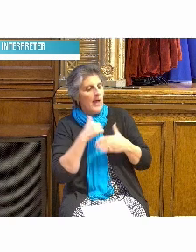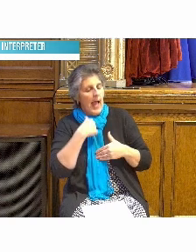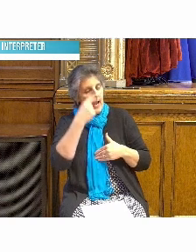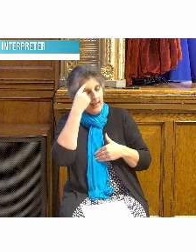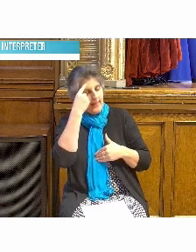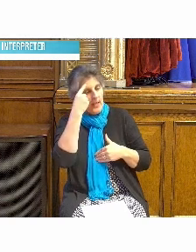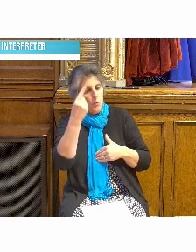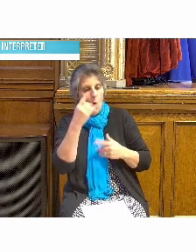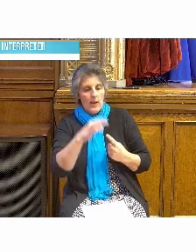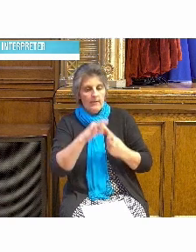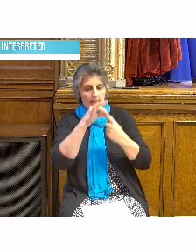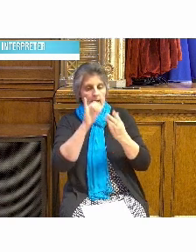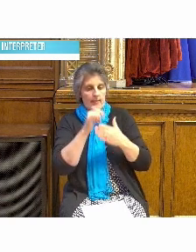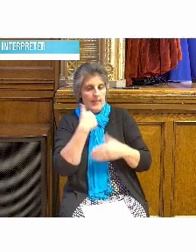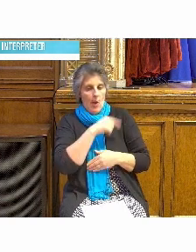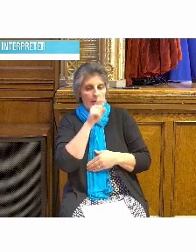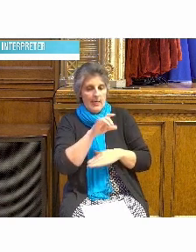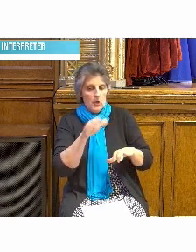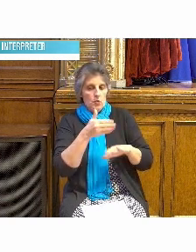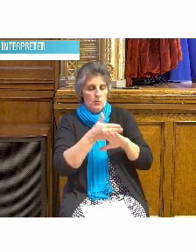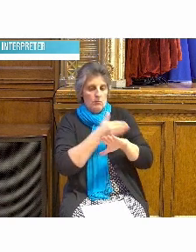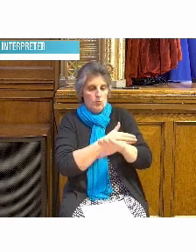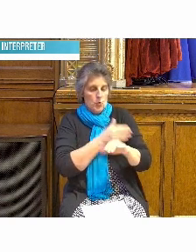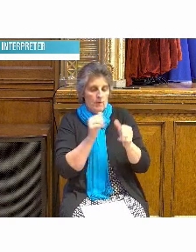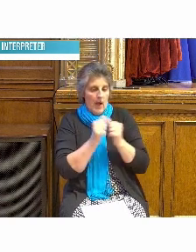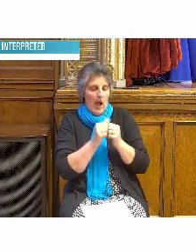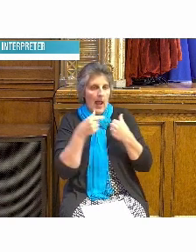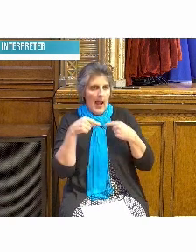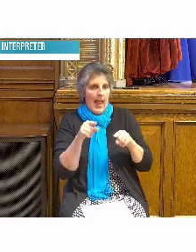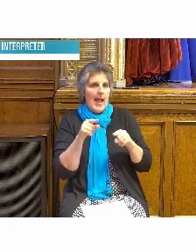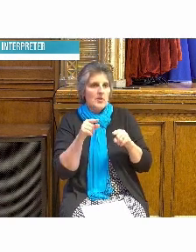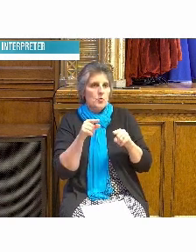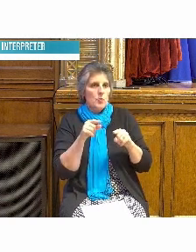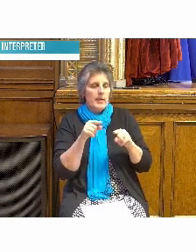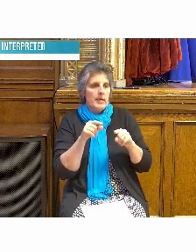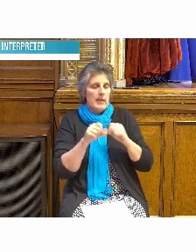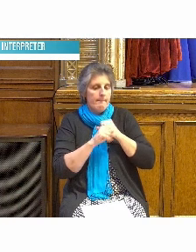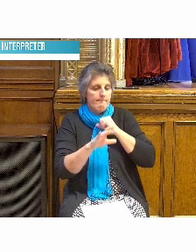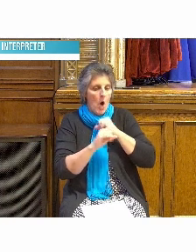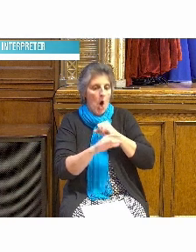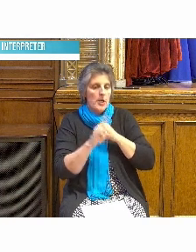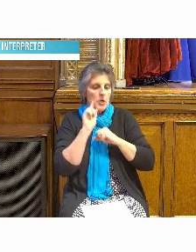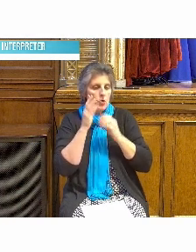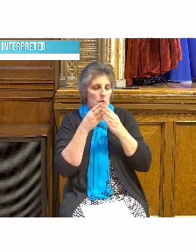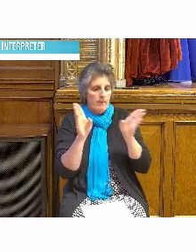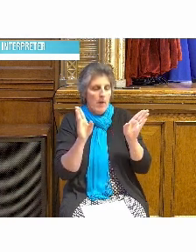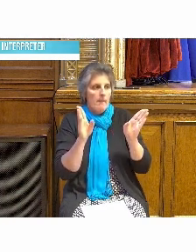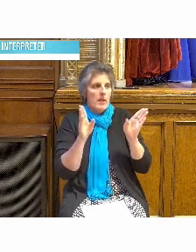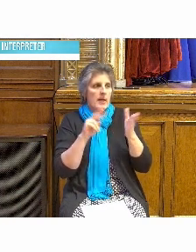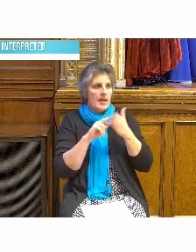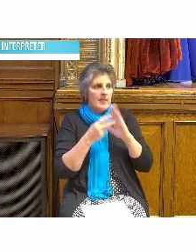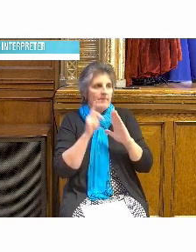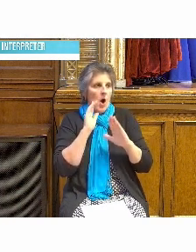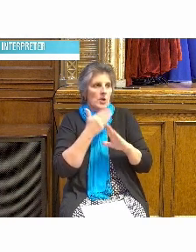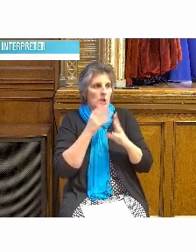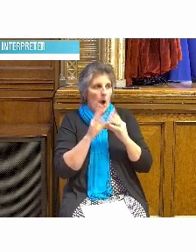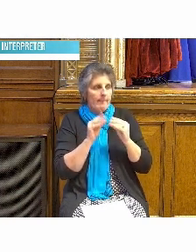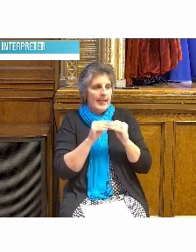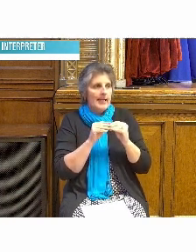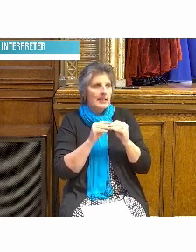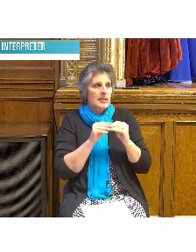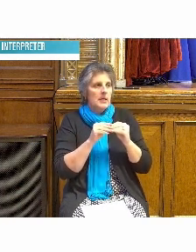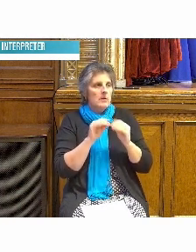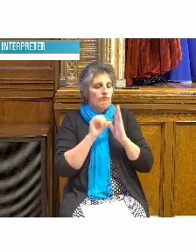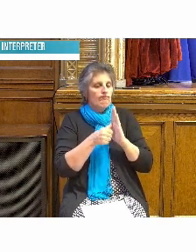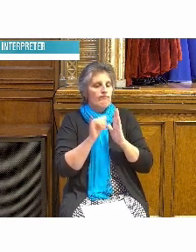of the distinctions that we need to do better at as when we market to the public as far as our meetings is to